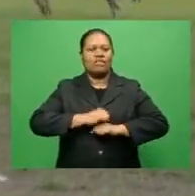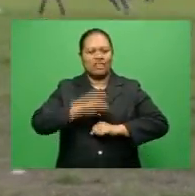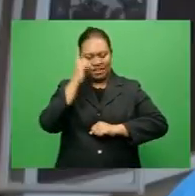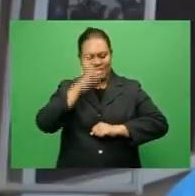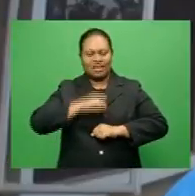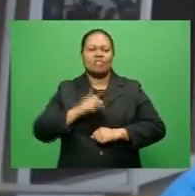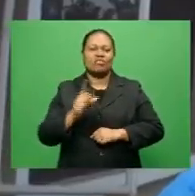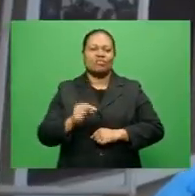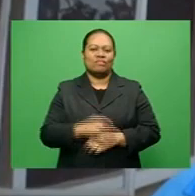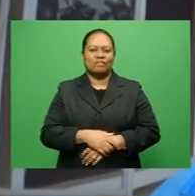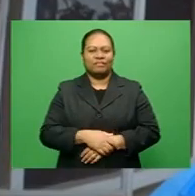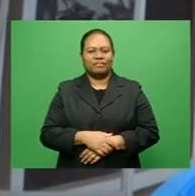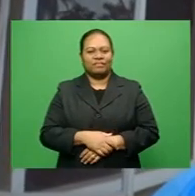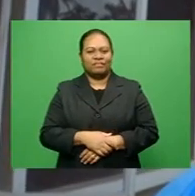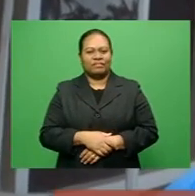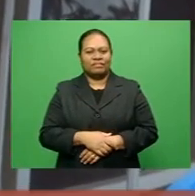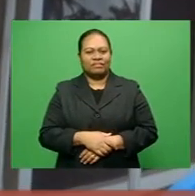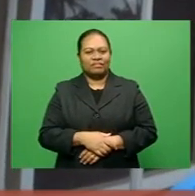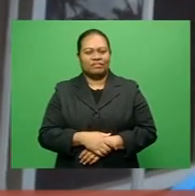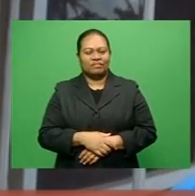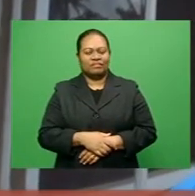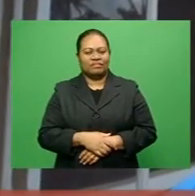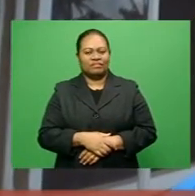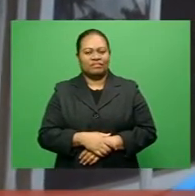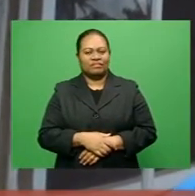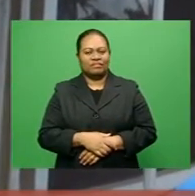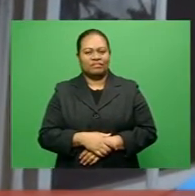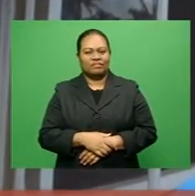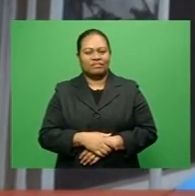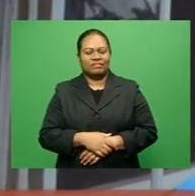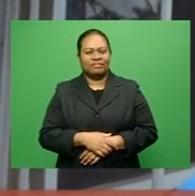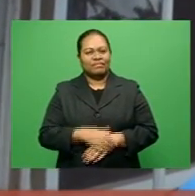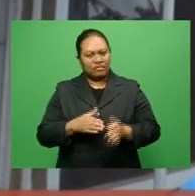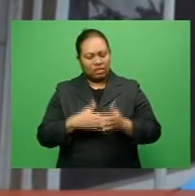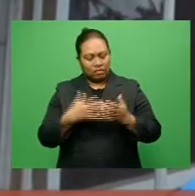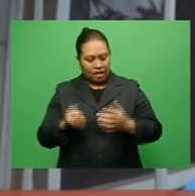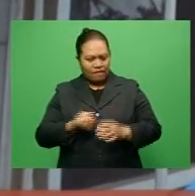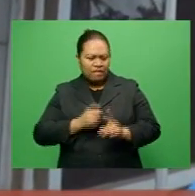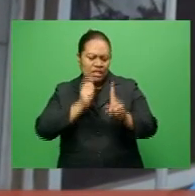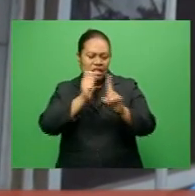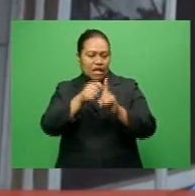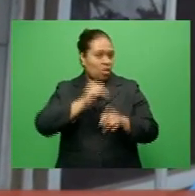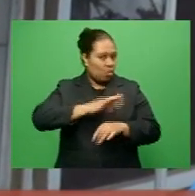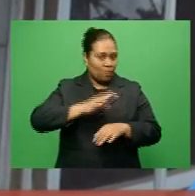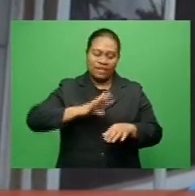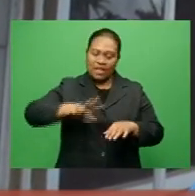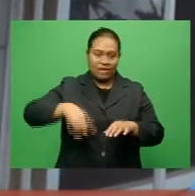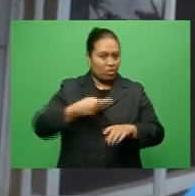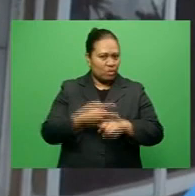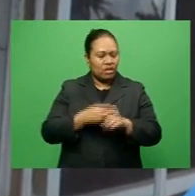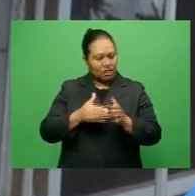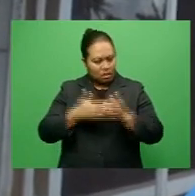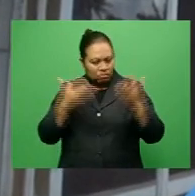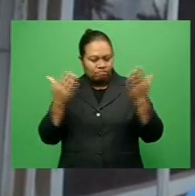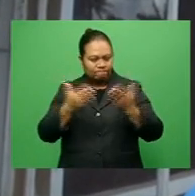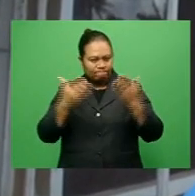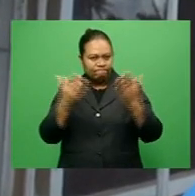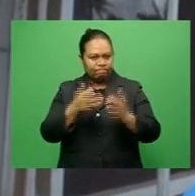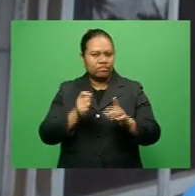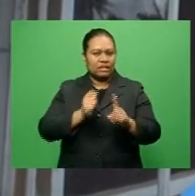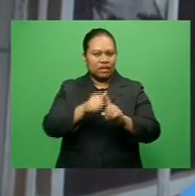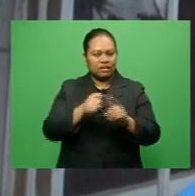job done. Right, we have a target for every week, and we're looking at all the boys, and we